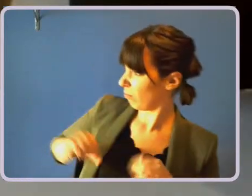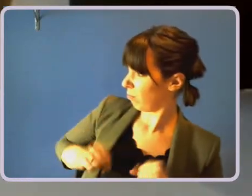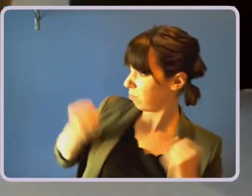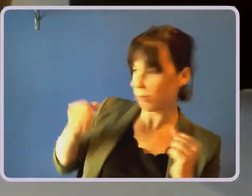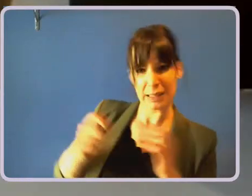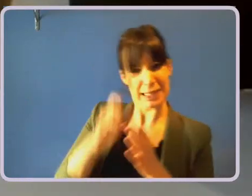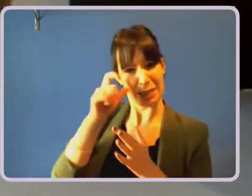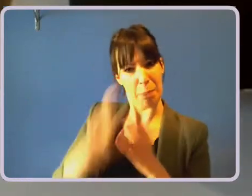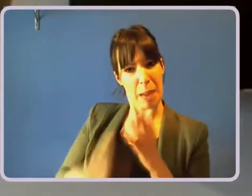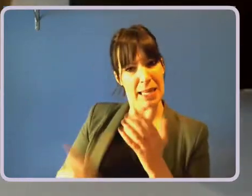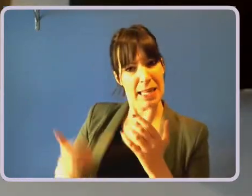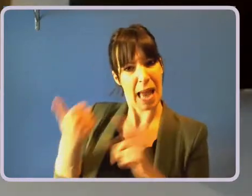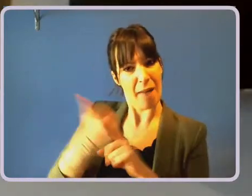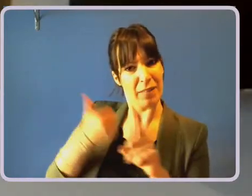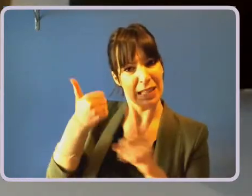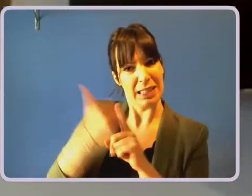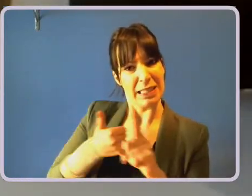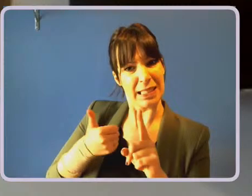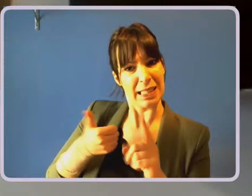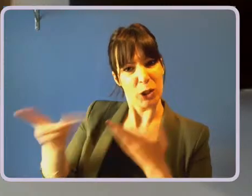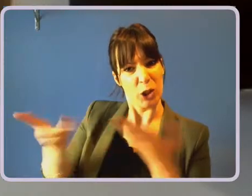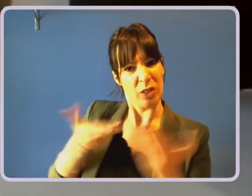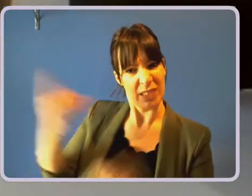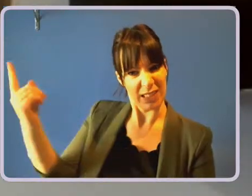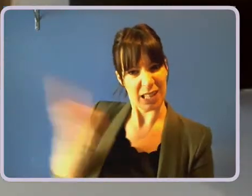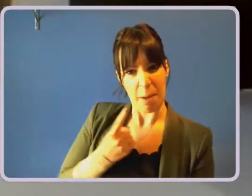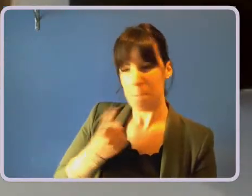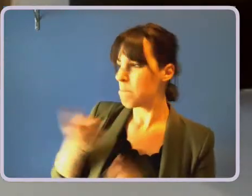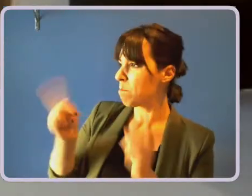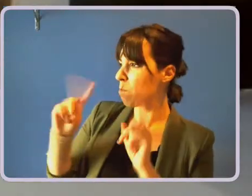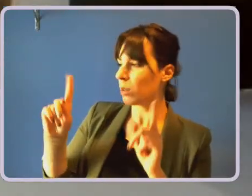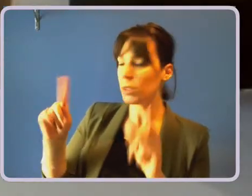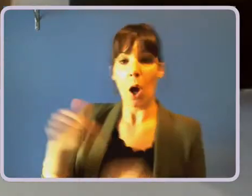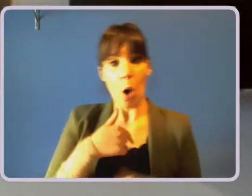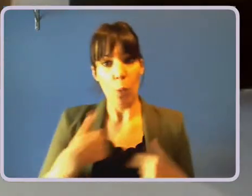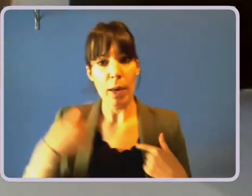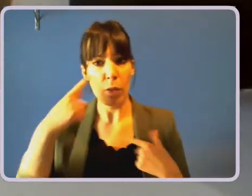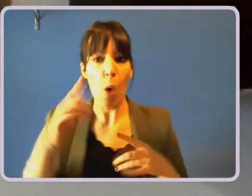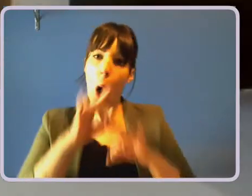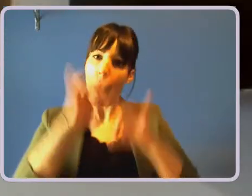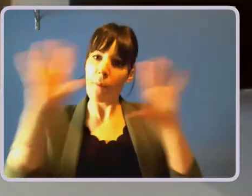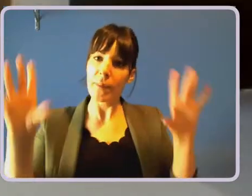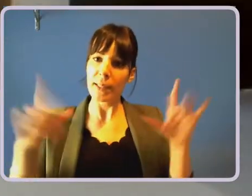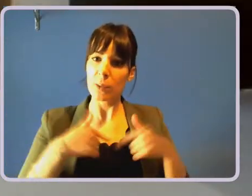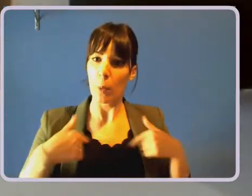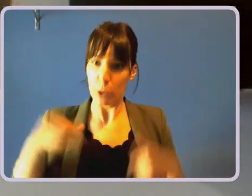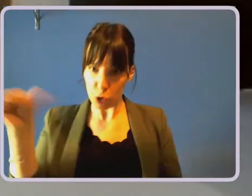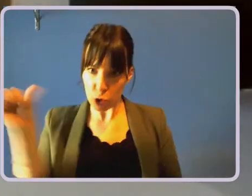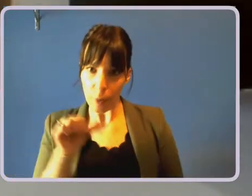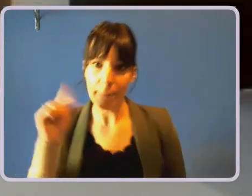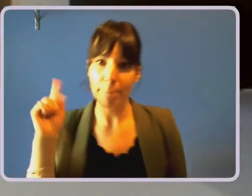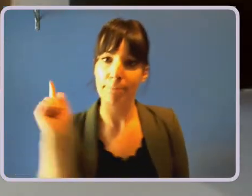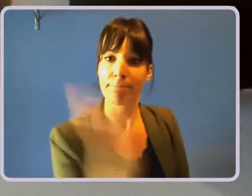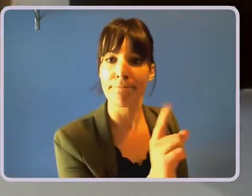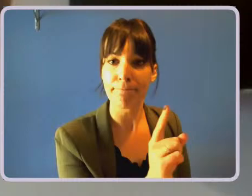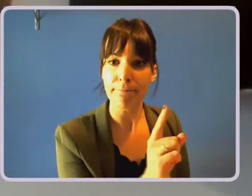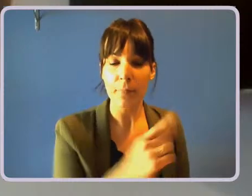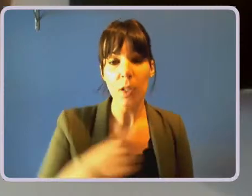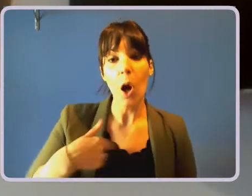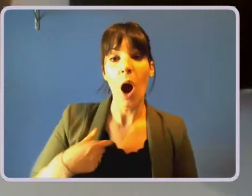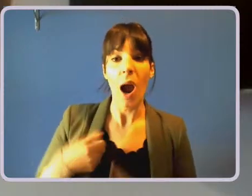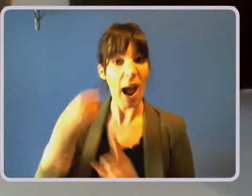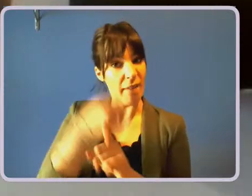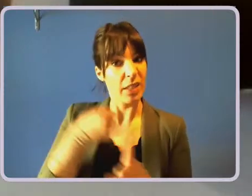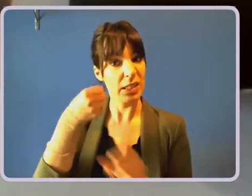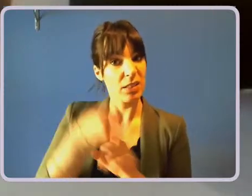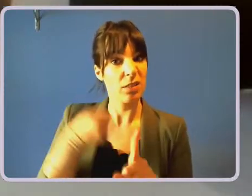perspective, we found it imperative that we were there, and I would advocate for my colleagues across the state and country that the disability advocacy organisations need to